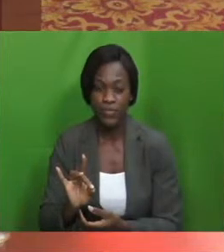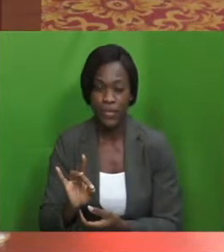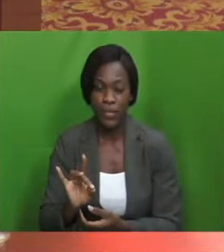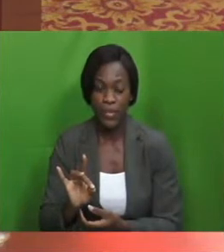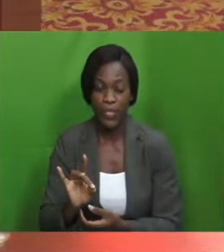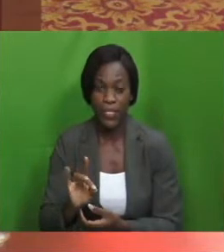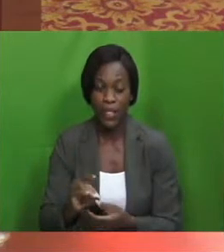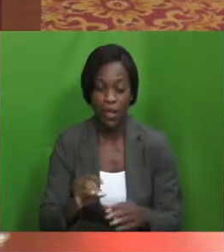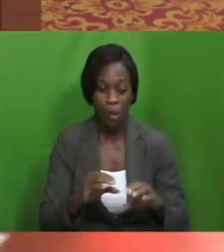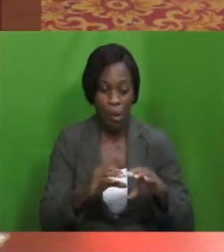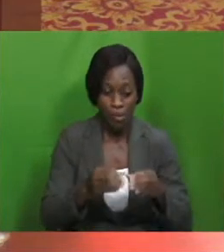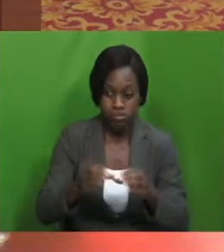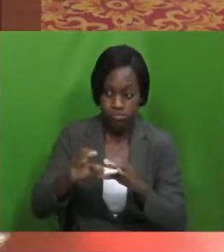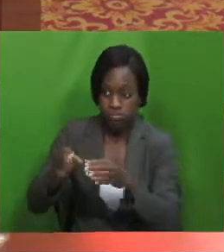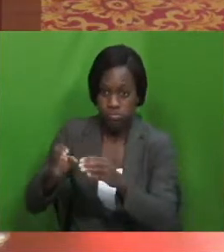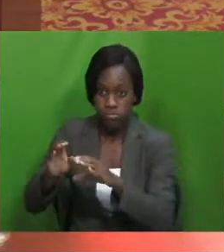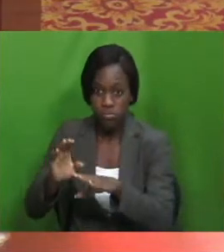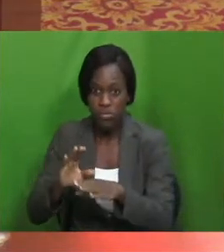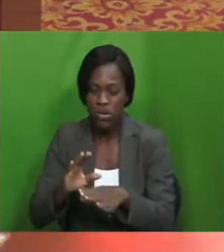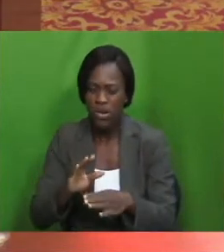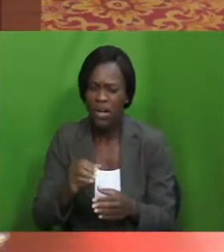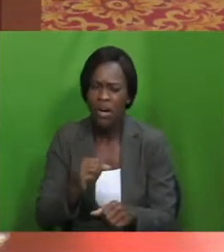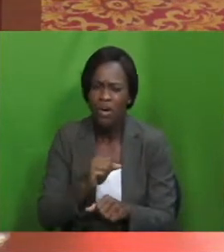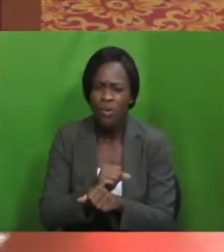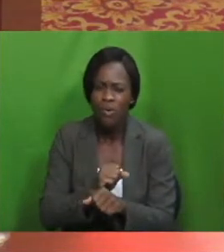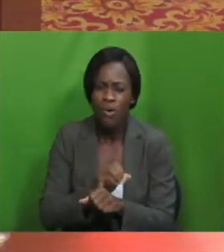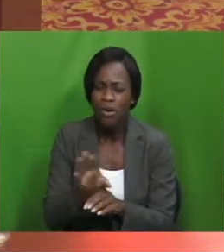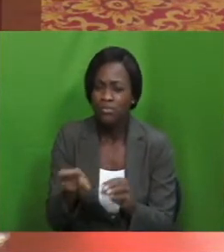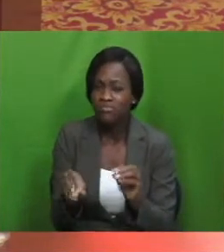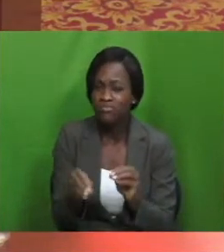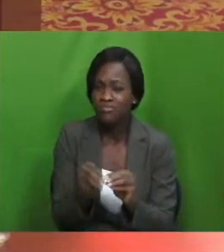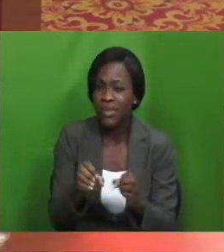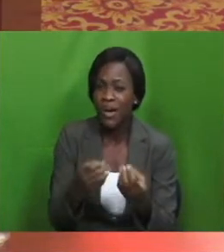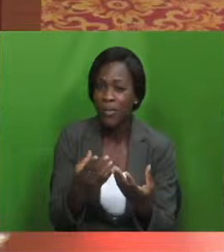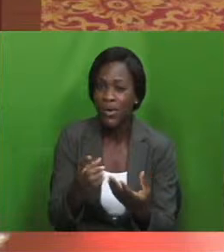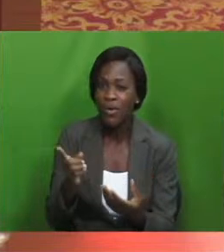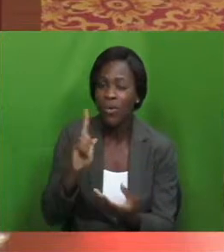companies have created a total of